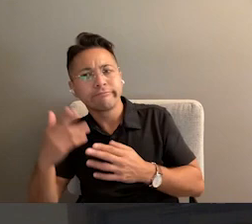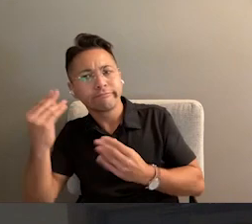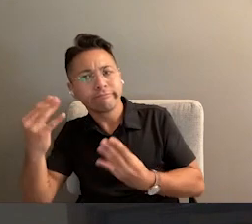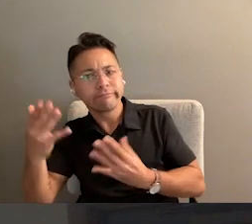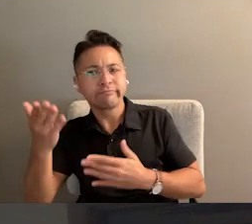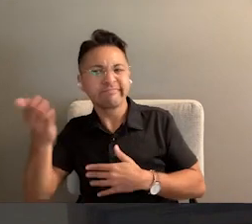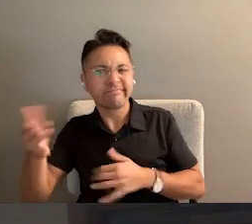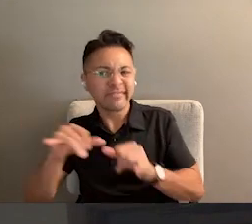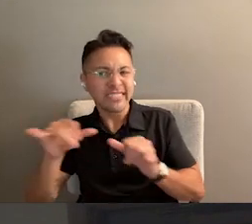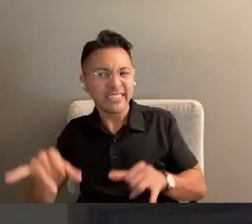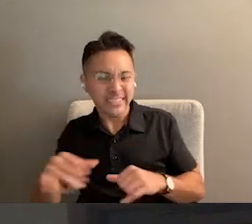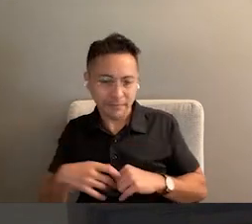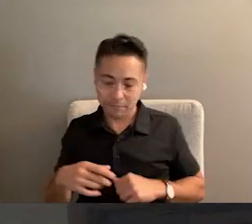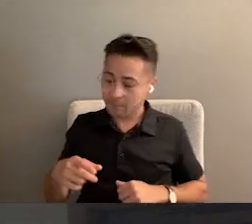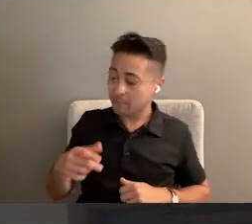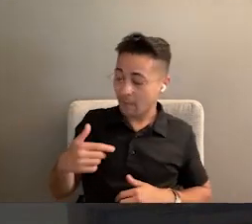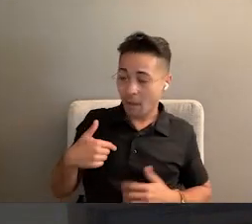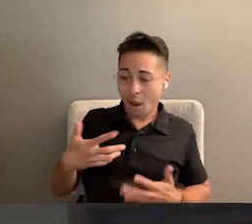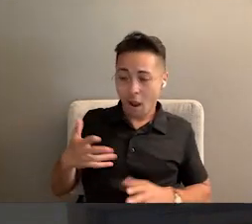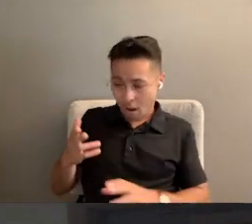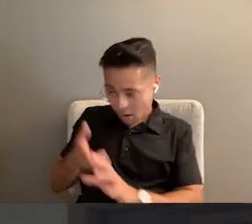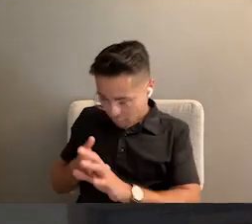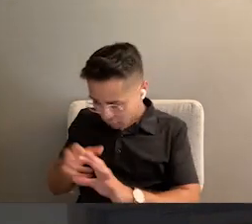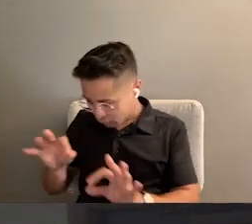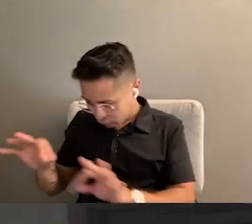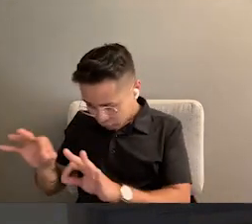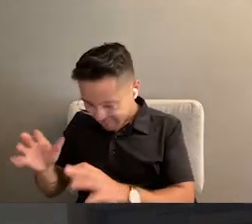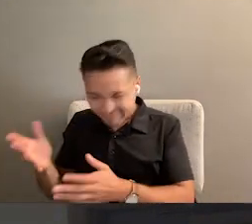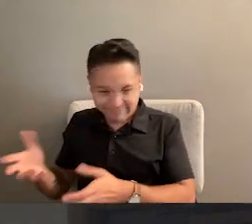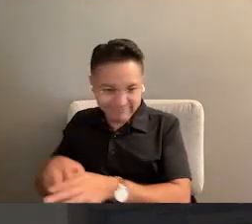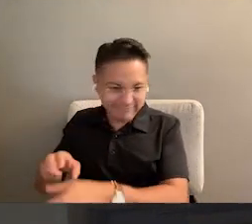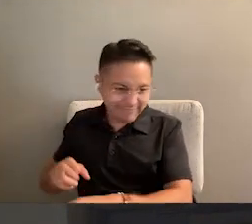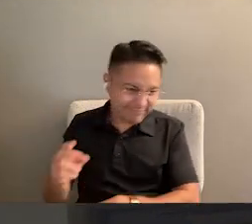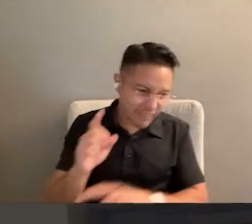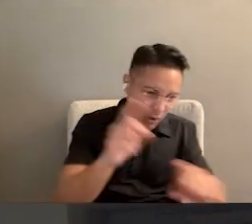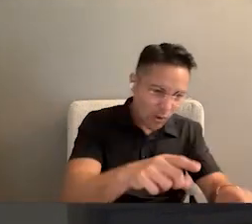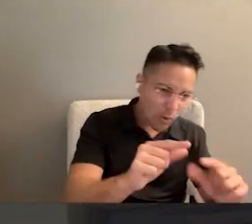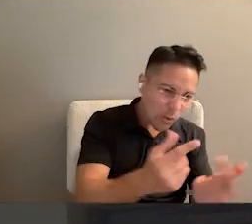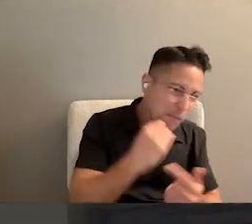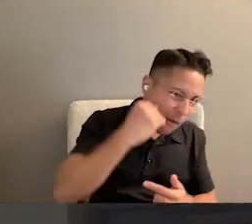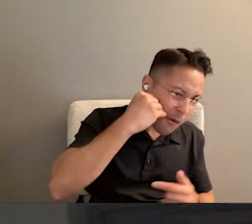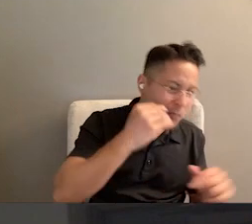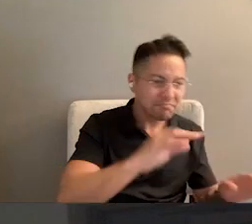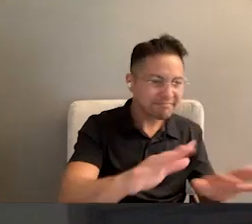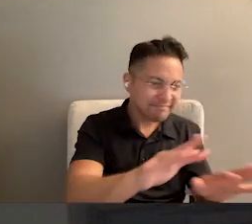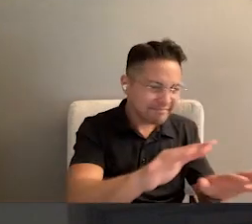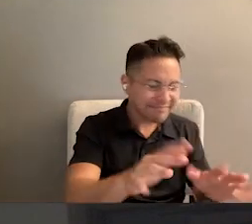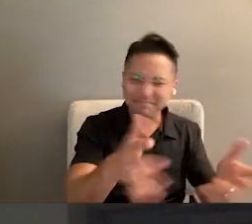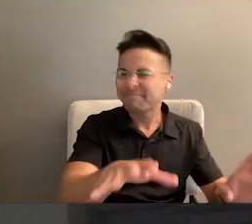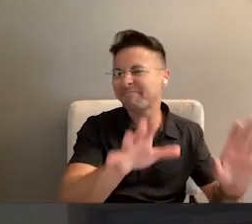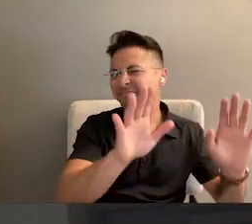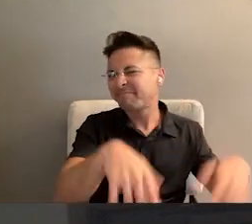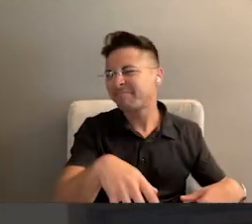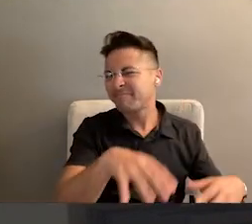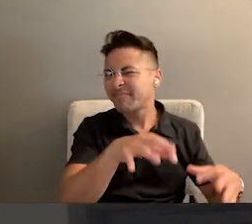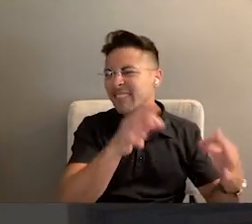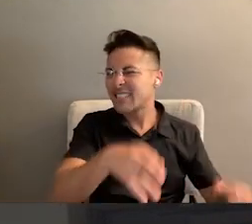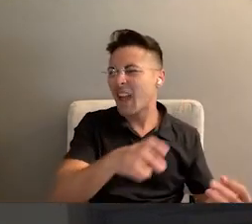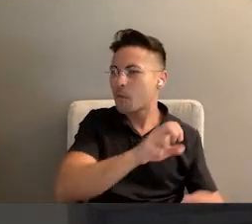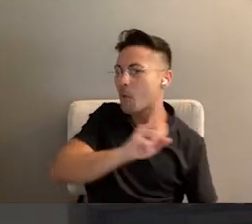are you in the system? That all depends. So she's asking if, okay, so I'm on CDC Plus, I go into a group home, I'm in the group home for